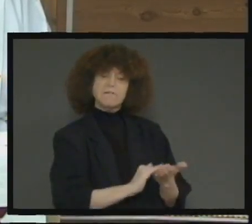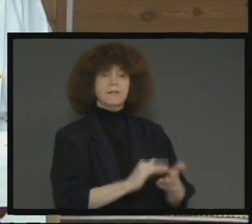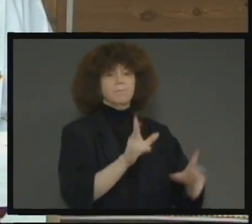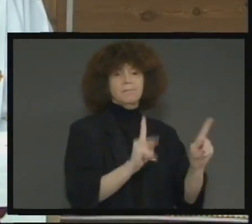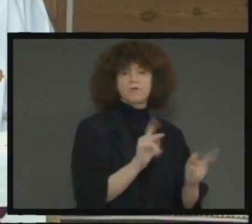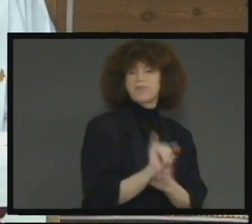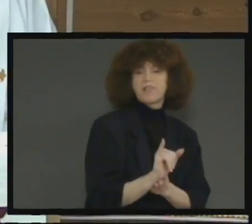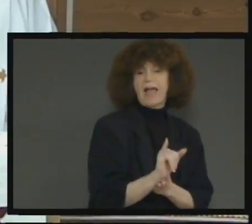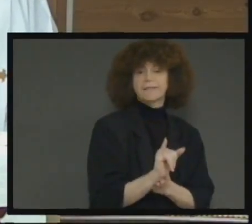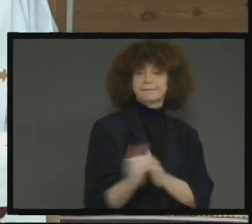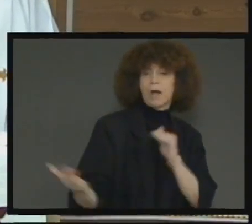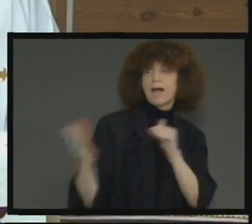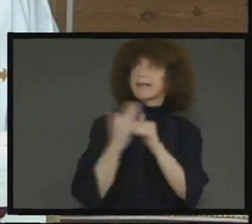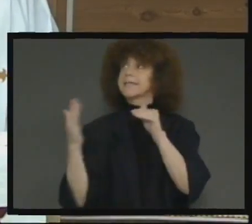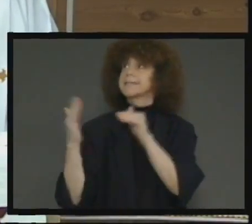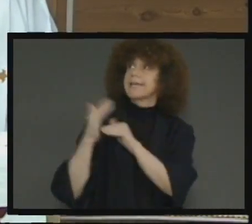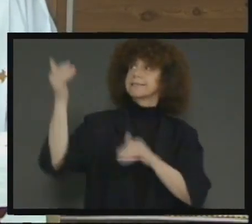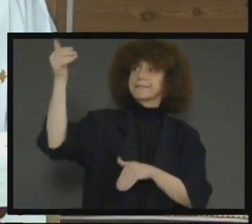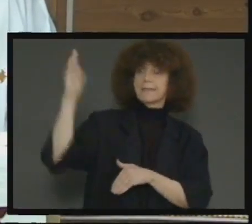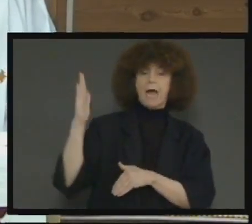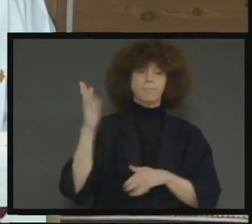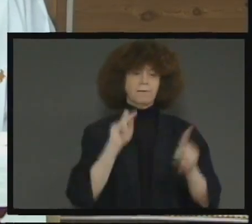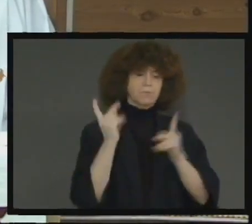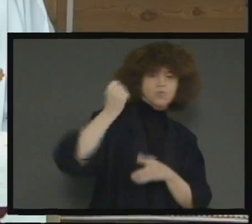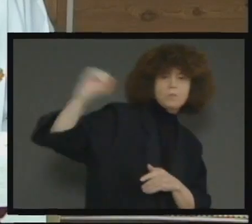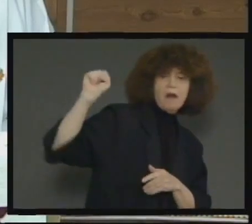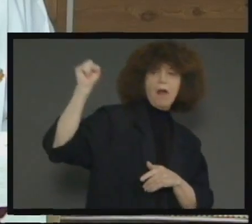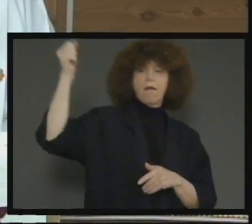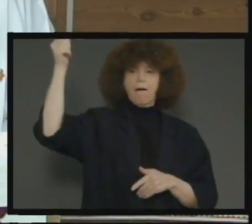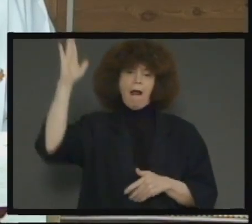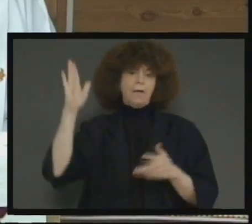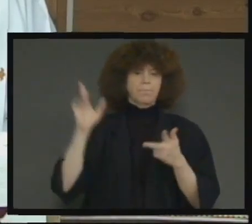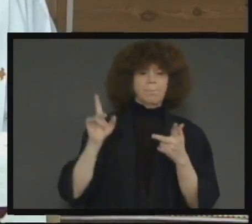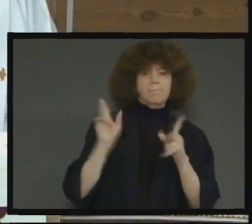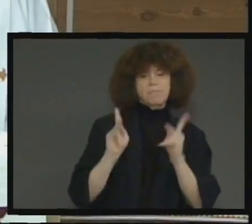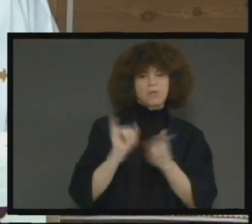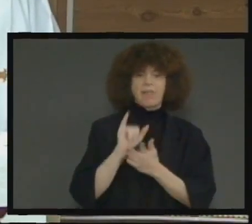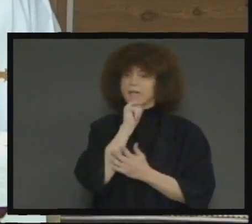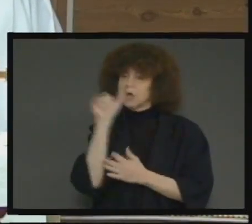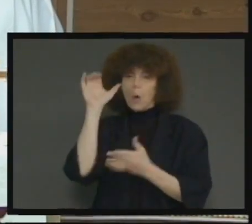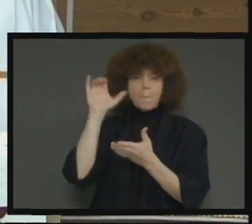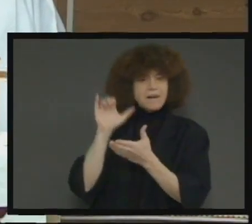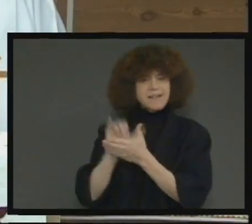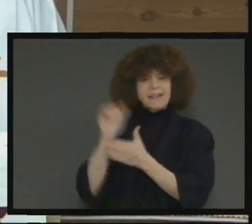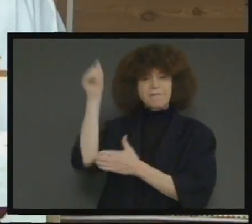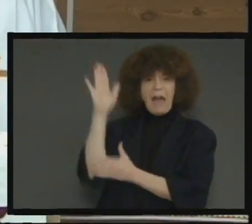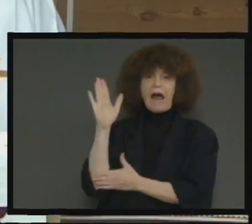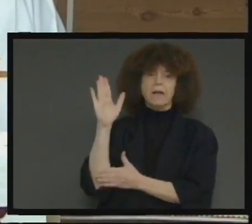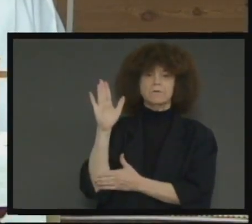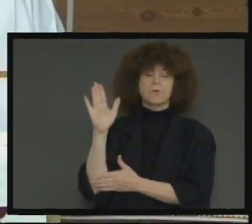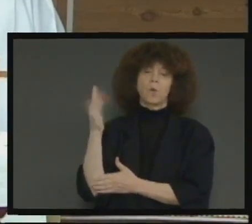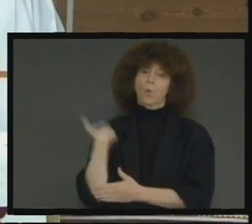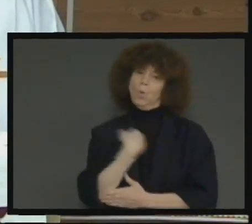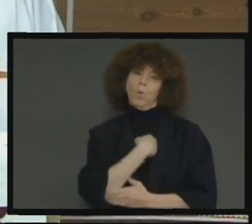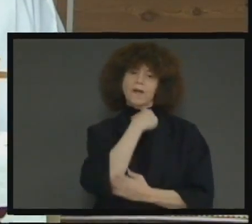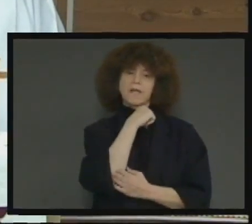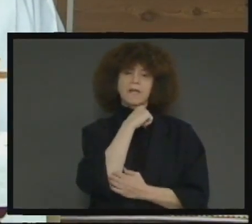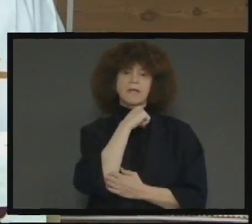of the Jews, those disciples that have been gathered together, who